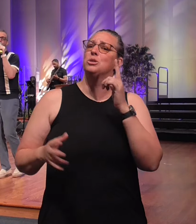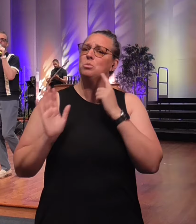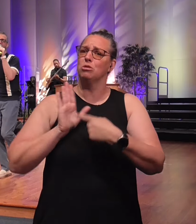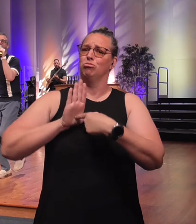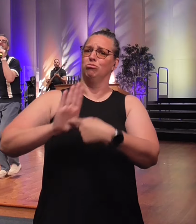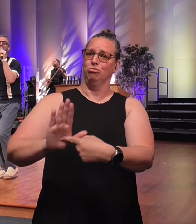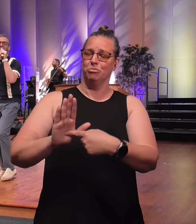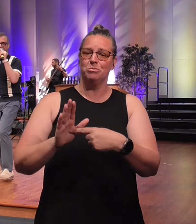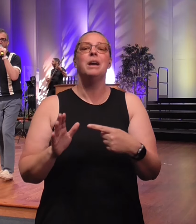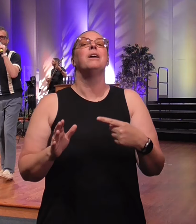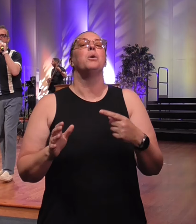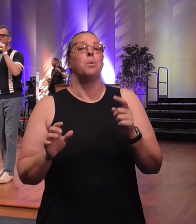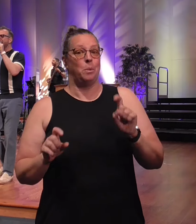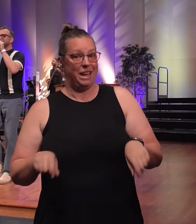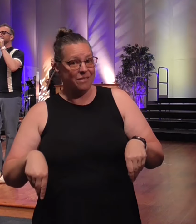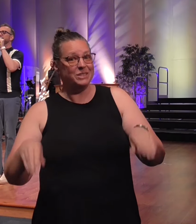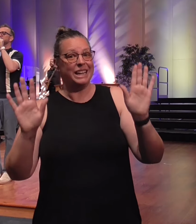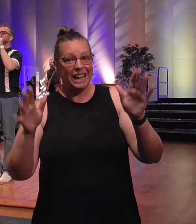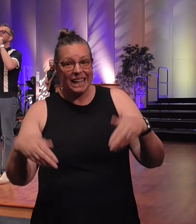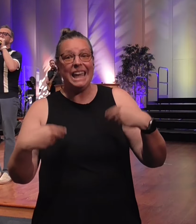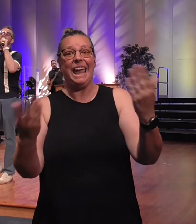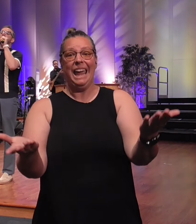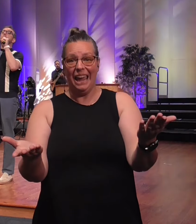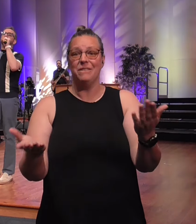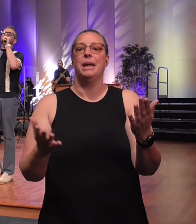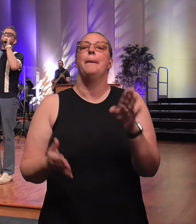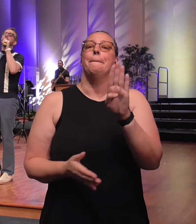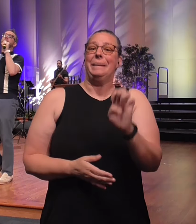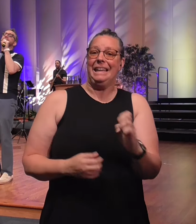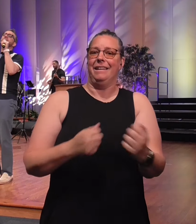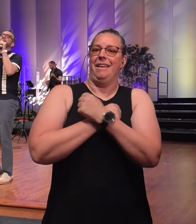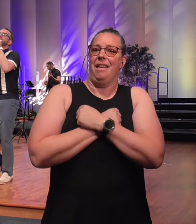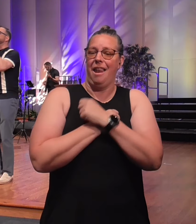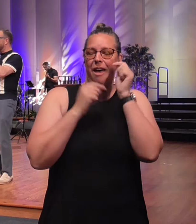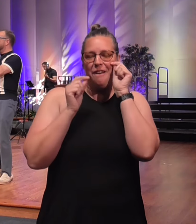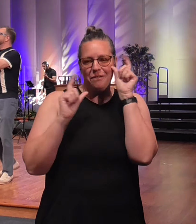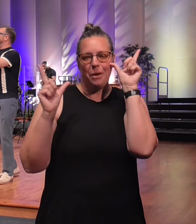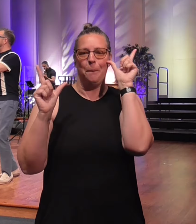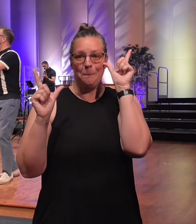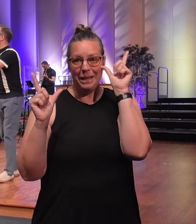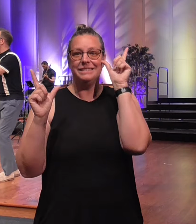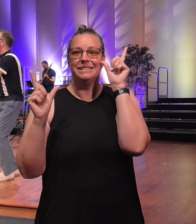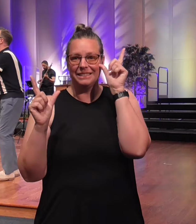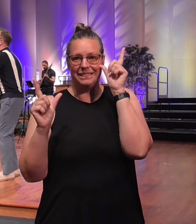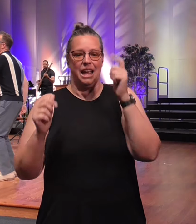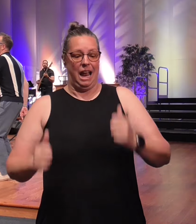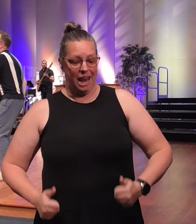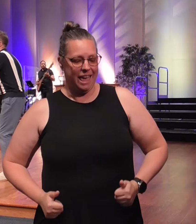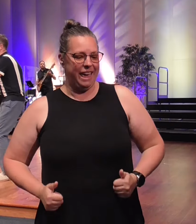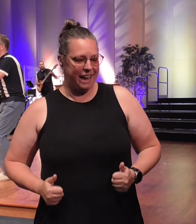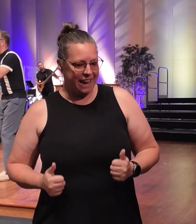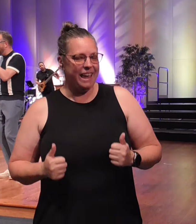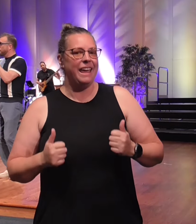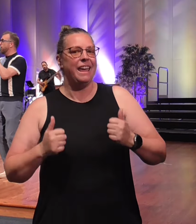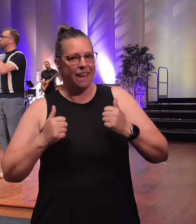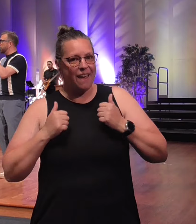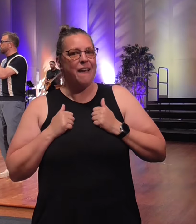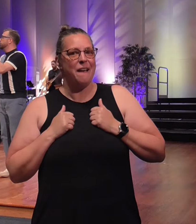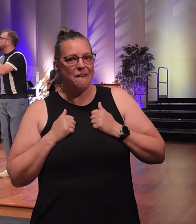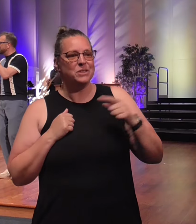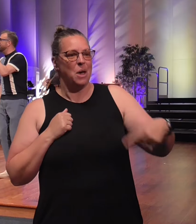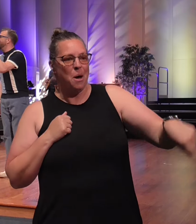go, we got to give it up. Live the love that opens our eyes. Live your life.